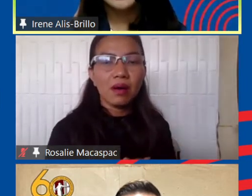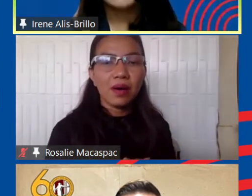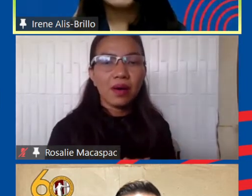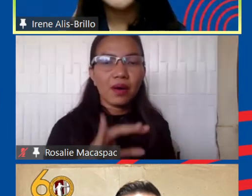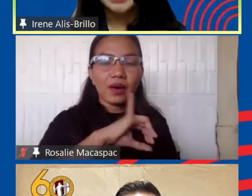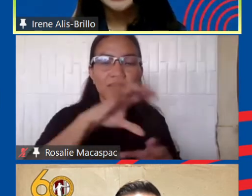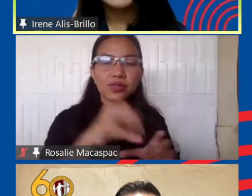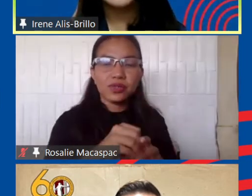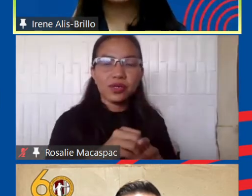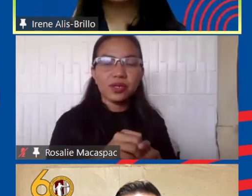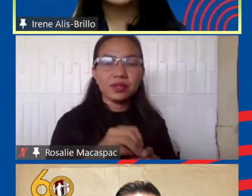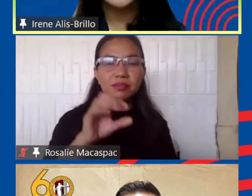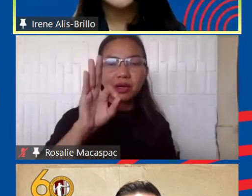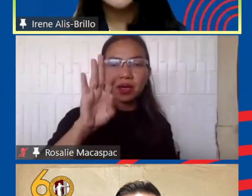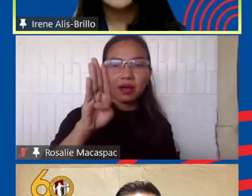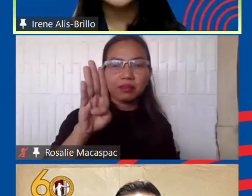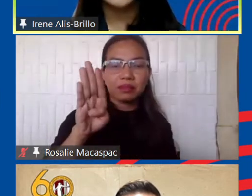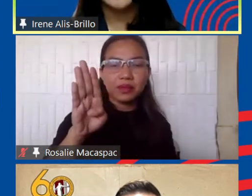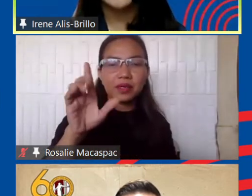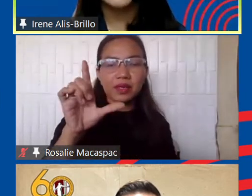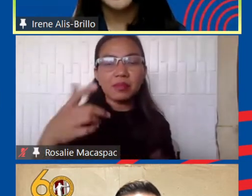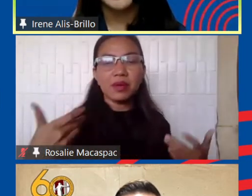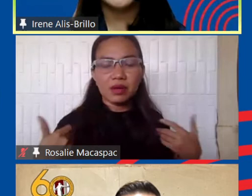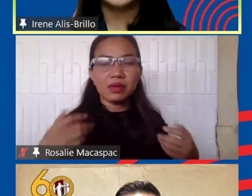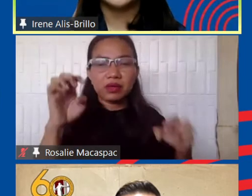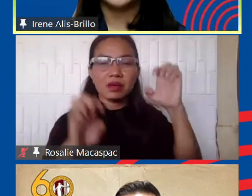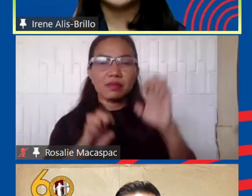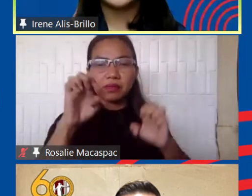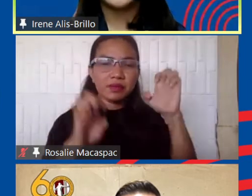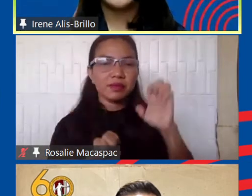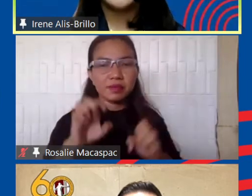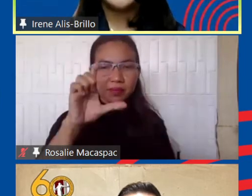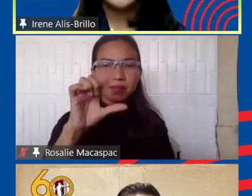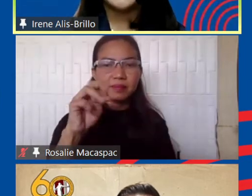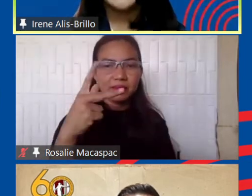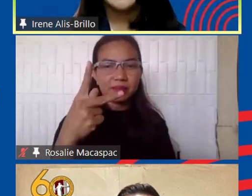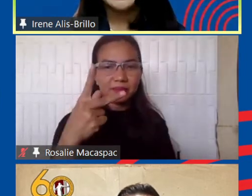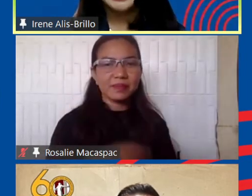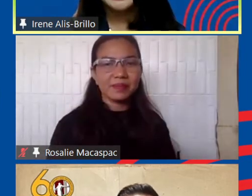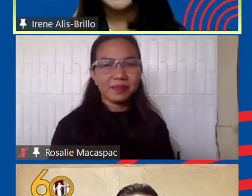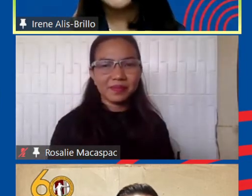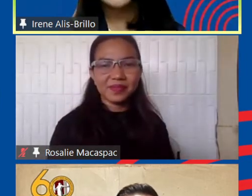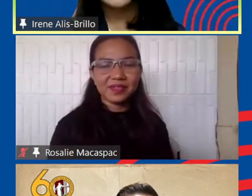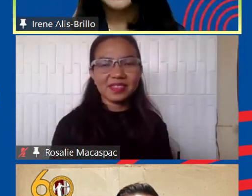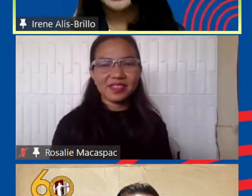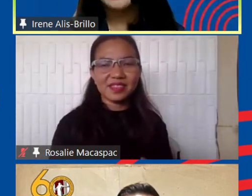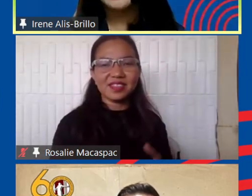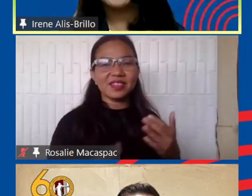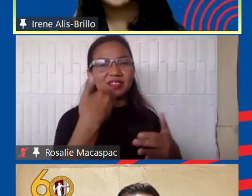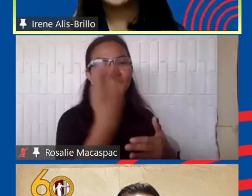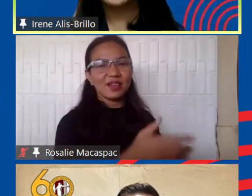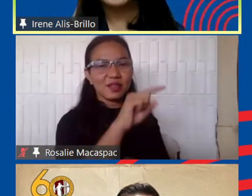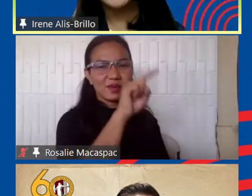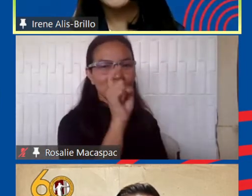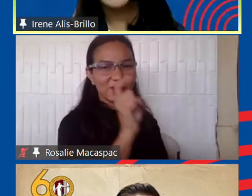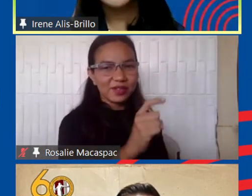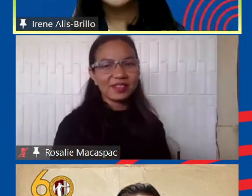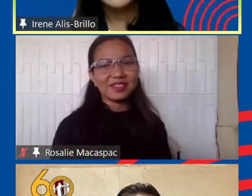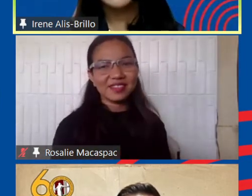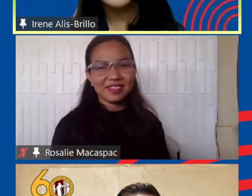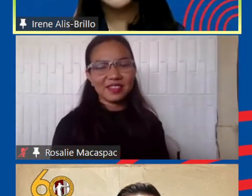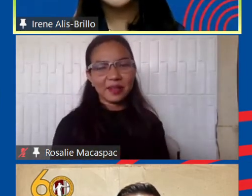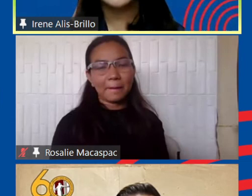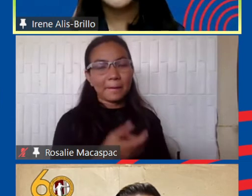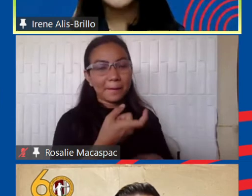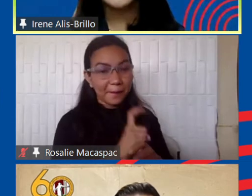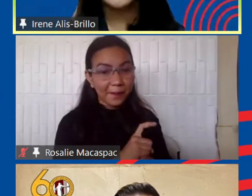via FB Live, the evaluation link will also be posted there. Okay, next question from an